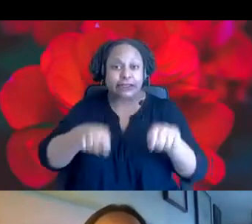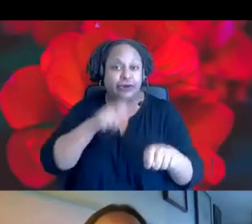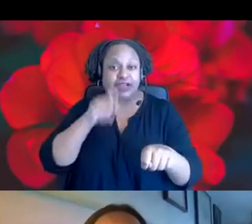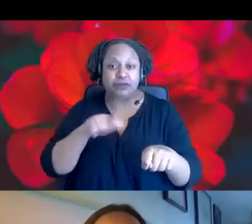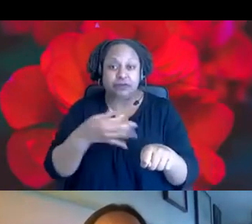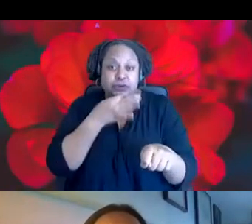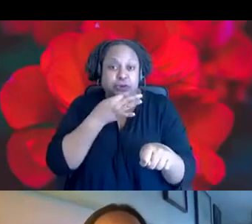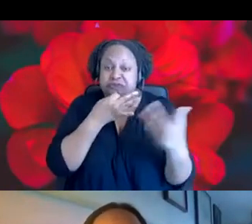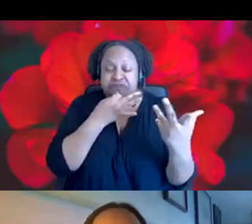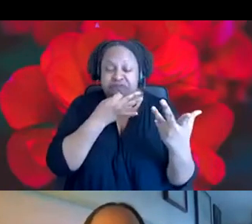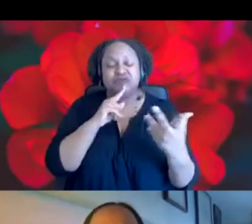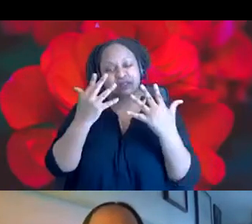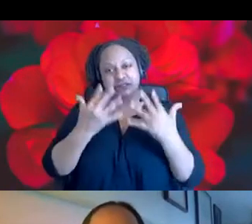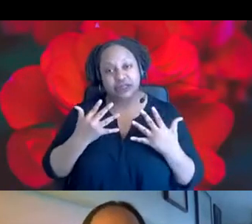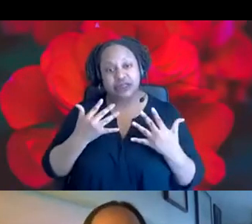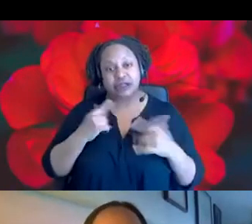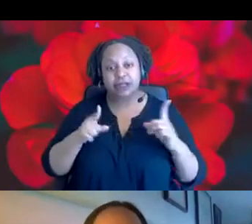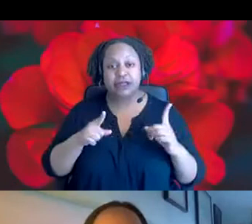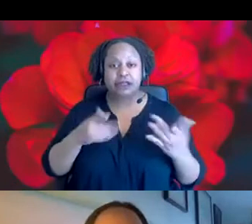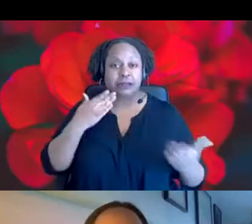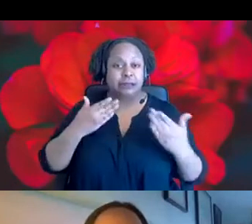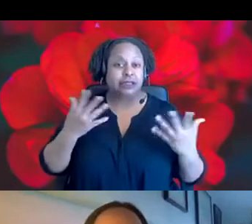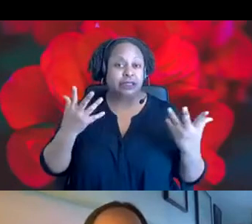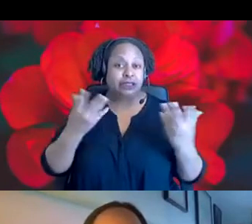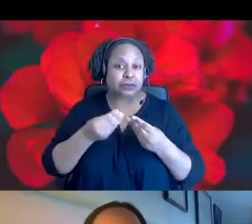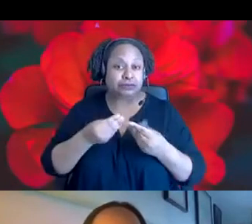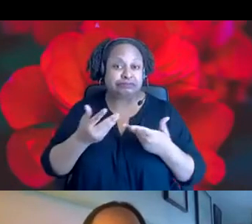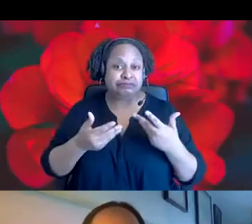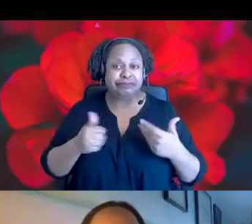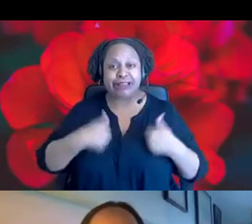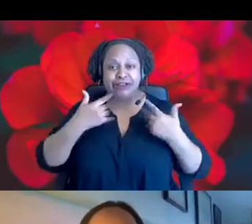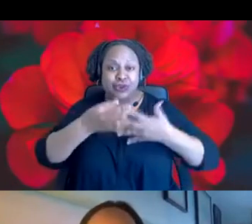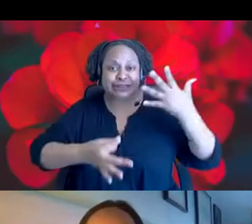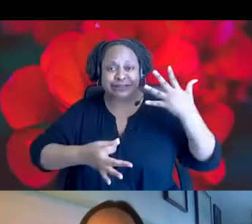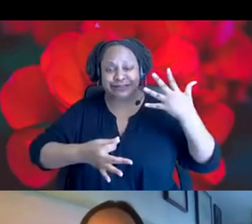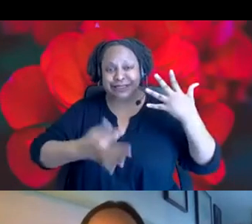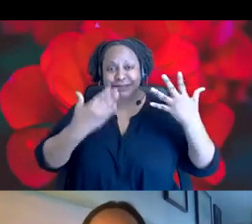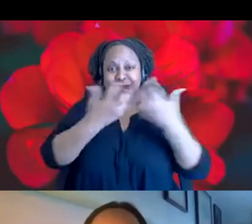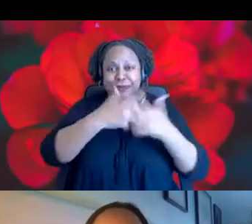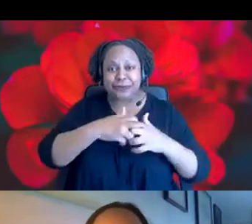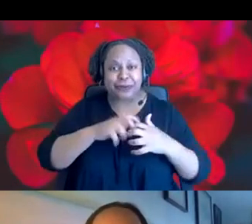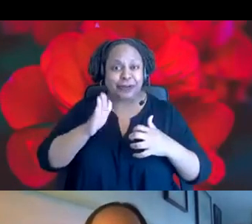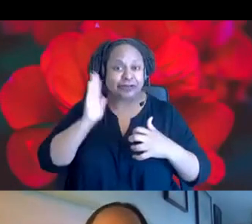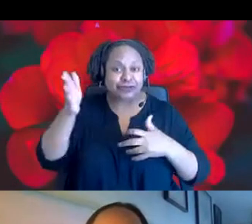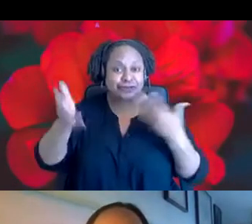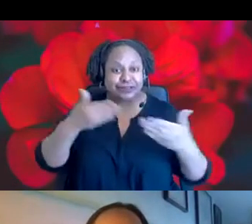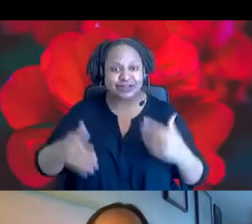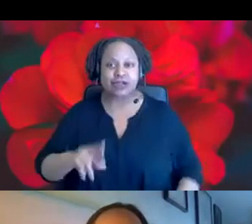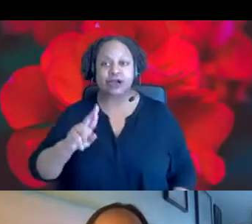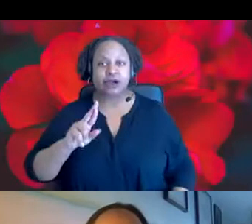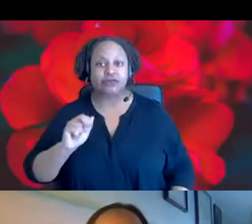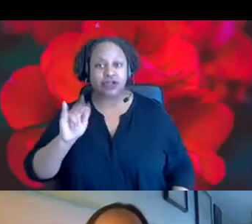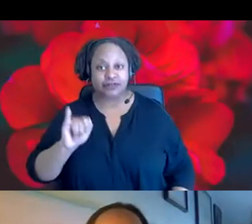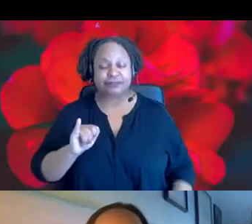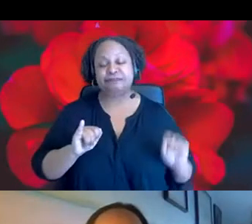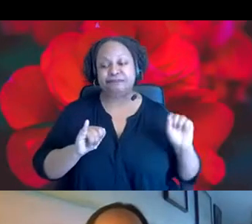actually. But maybe we'll work out. Ooh, life choices. But this is great. It builds for me what kind of